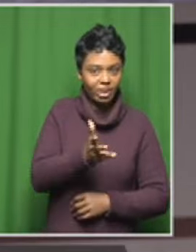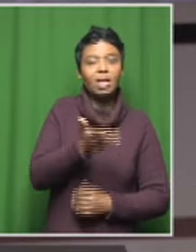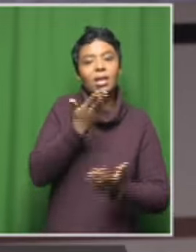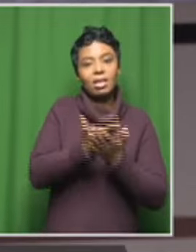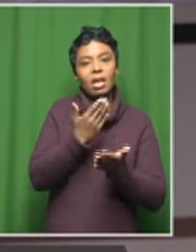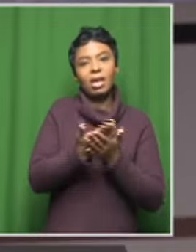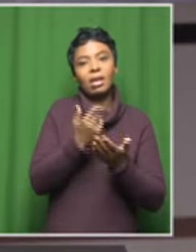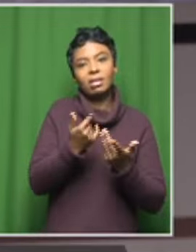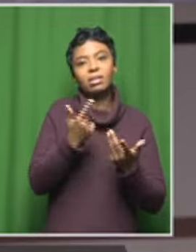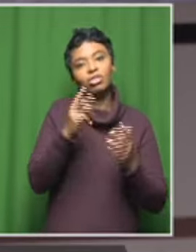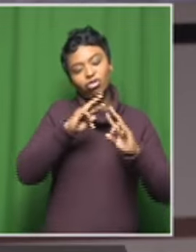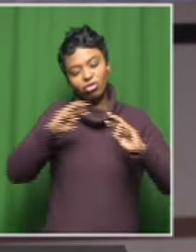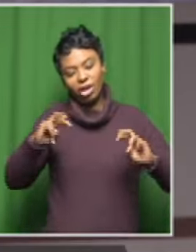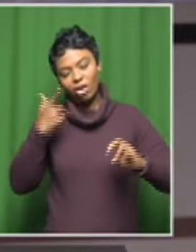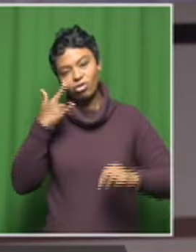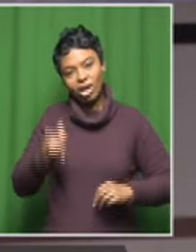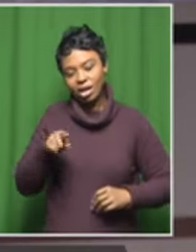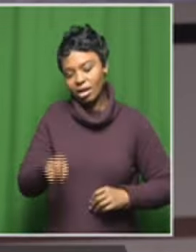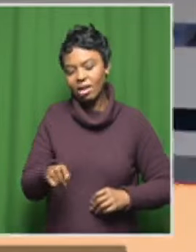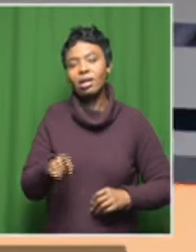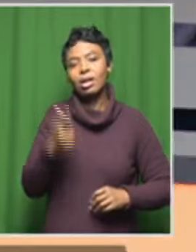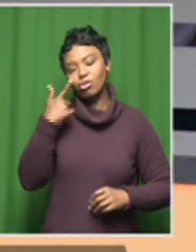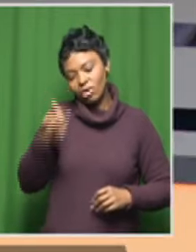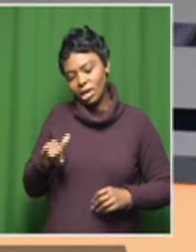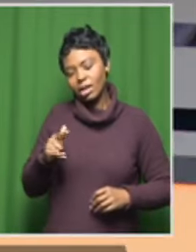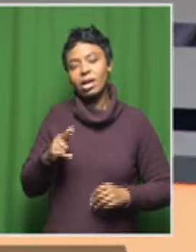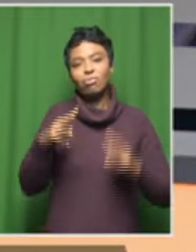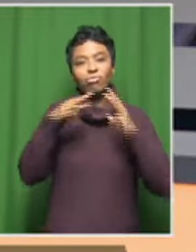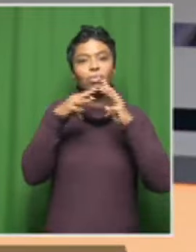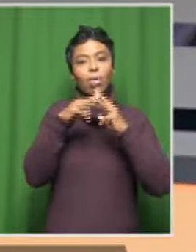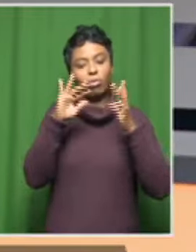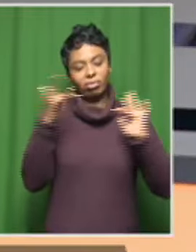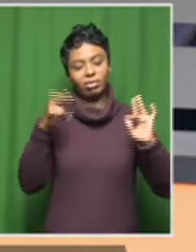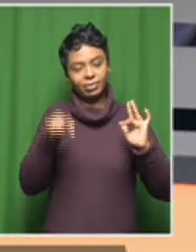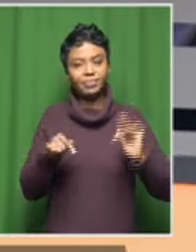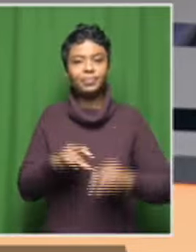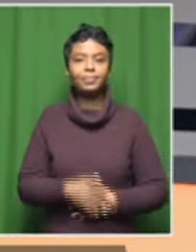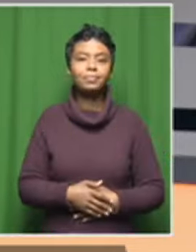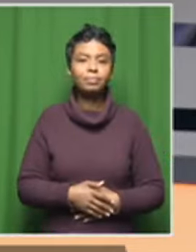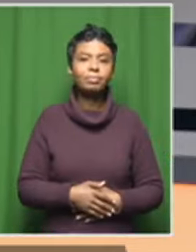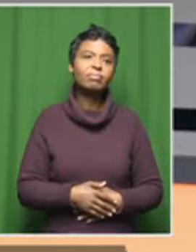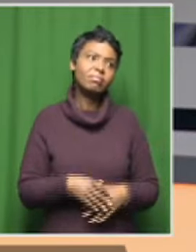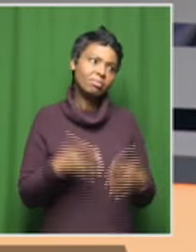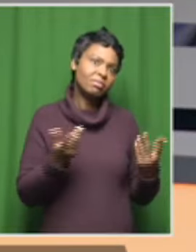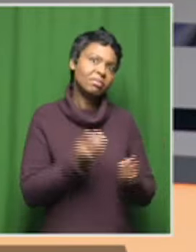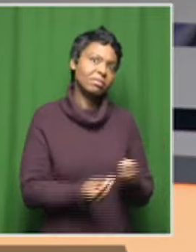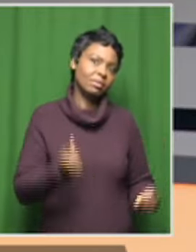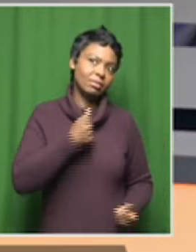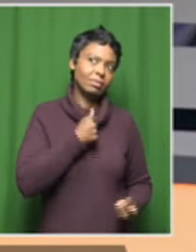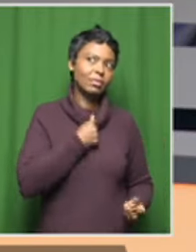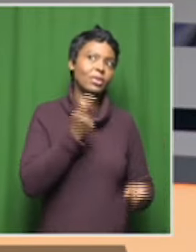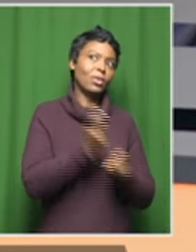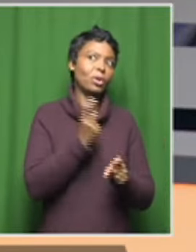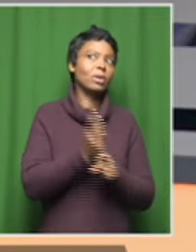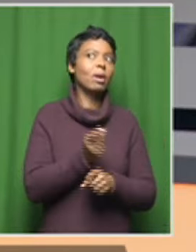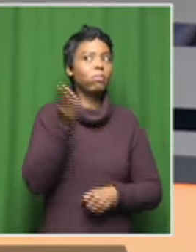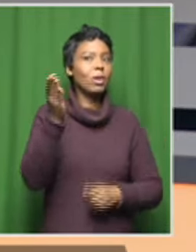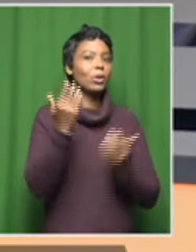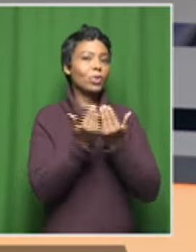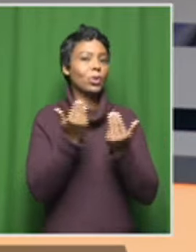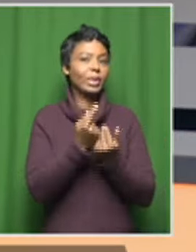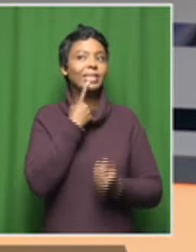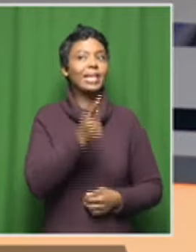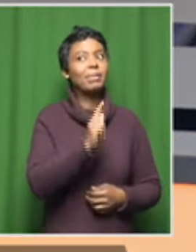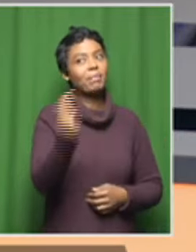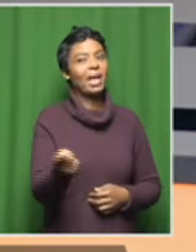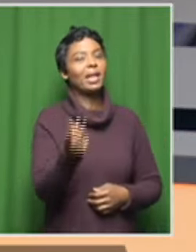just a fun campaign for everyone to get involved with. I mean, I know the school my kids go to, I've been getting reminders left, right and centre to pay the 20 rand